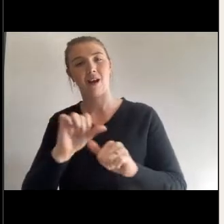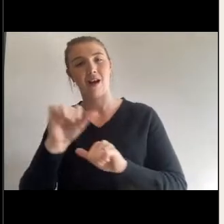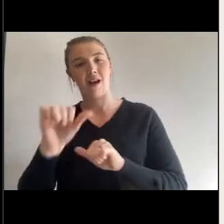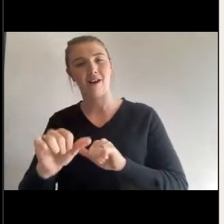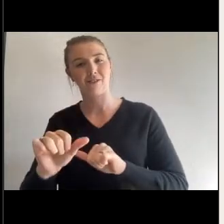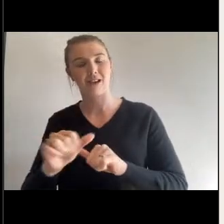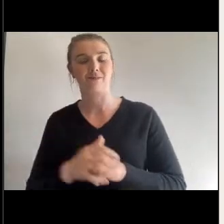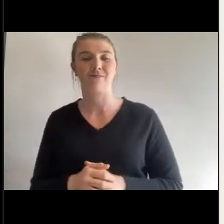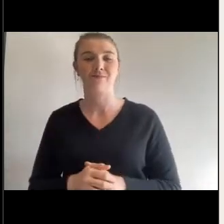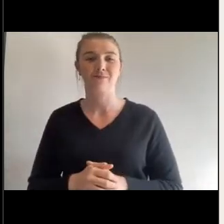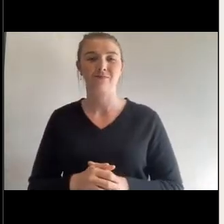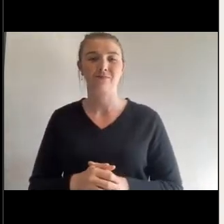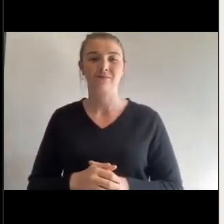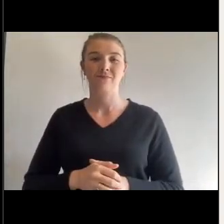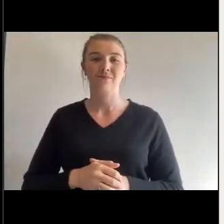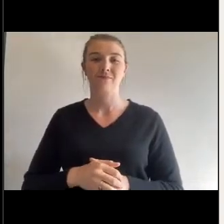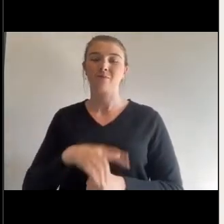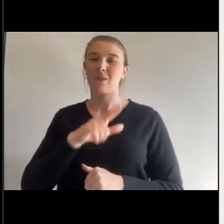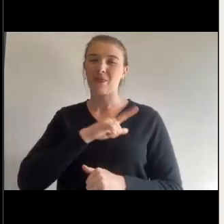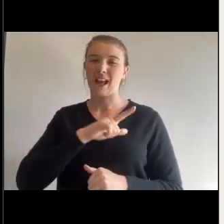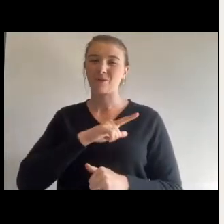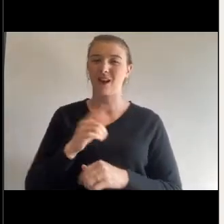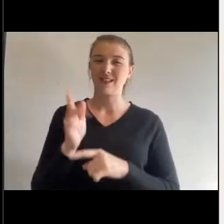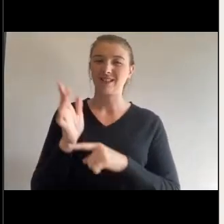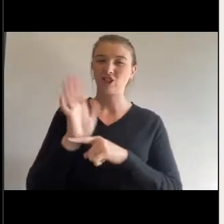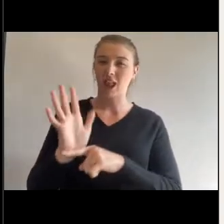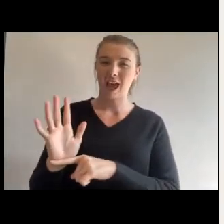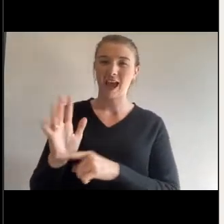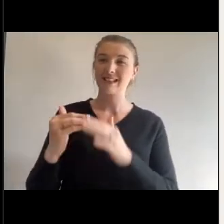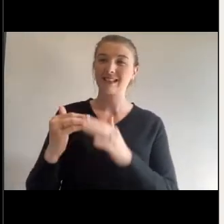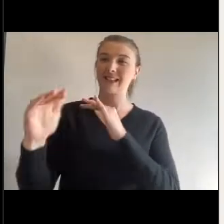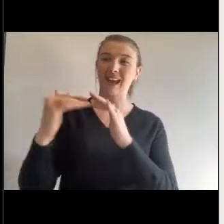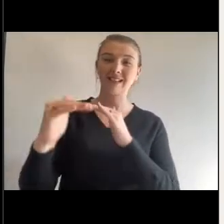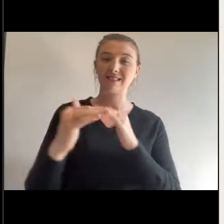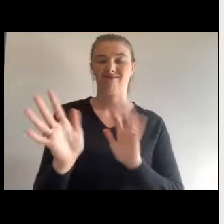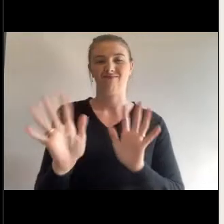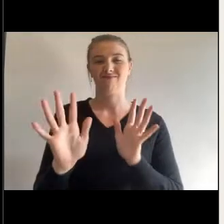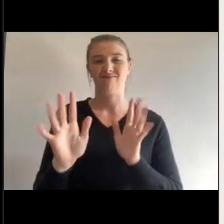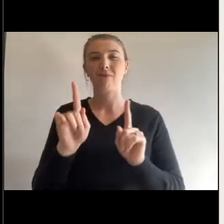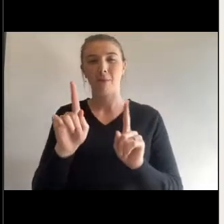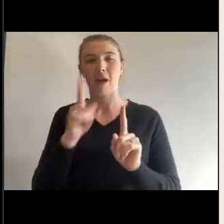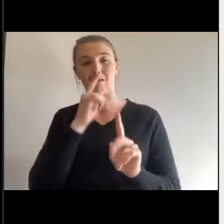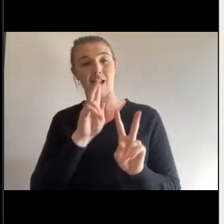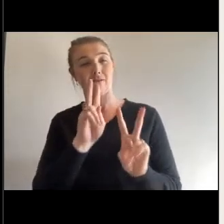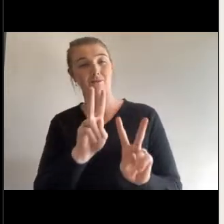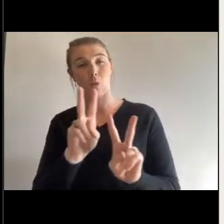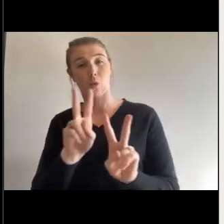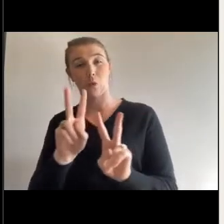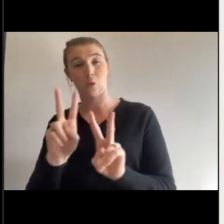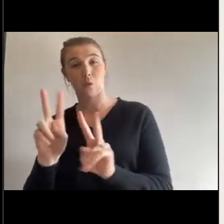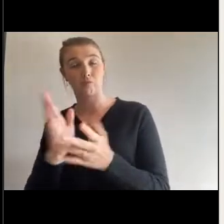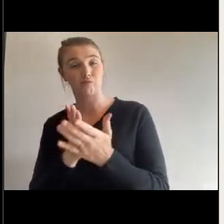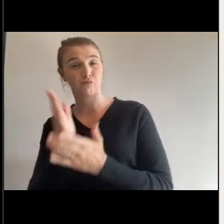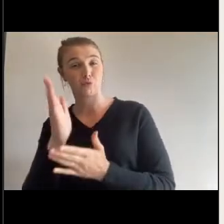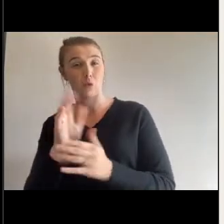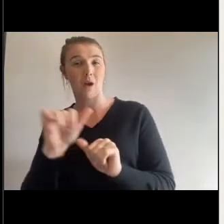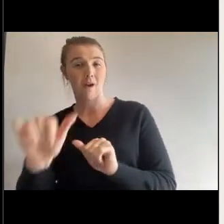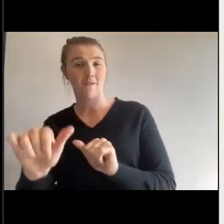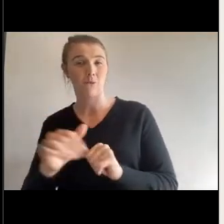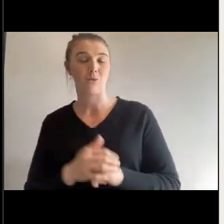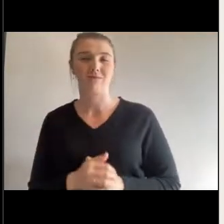share any of the slides. We just want you to be able to come back and view the presentation as and when you want to. You get the full context